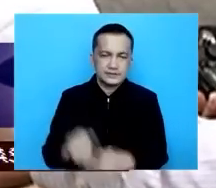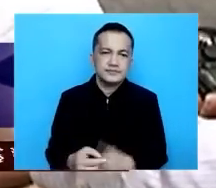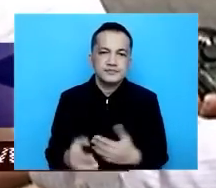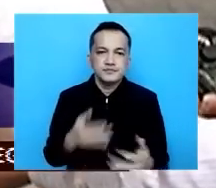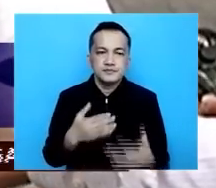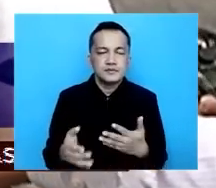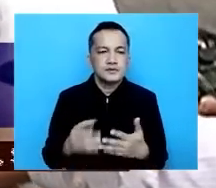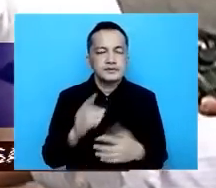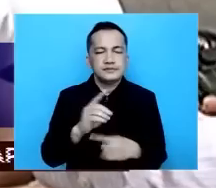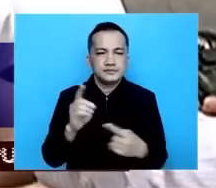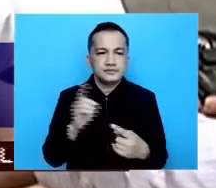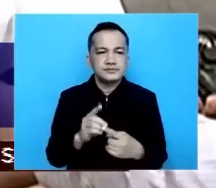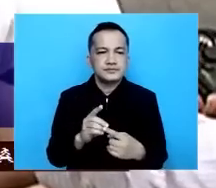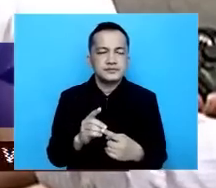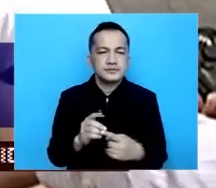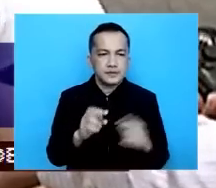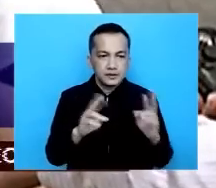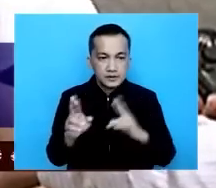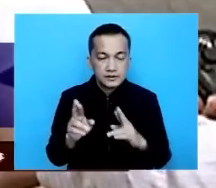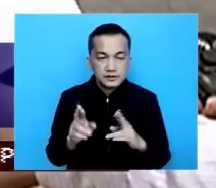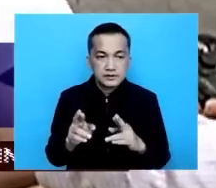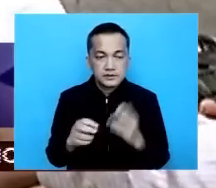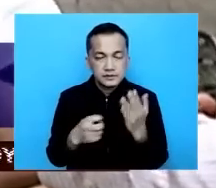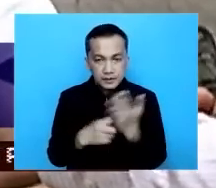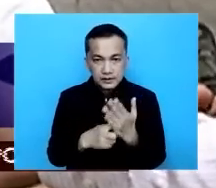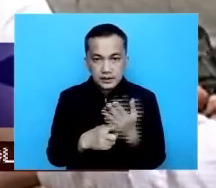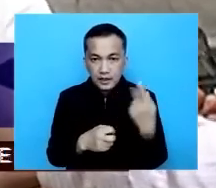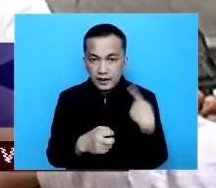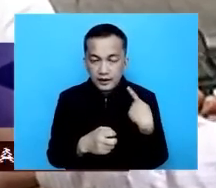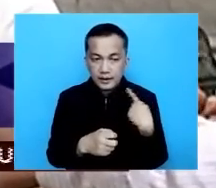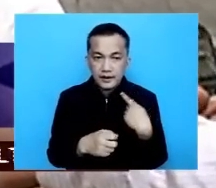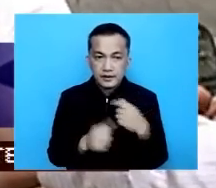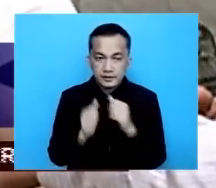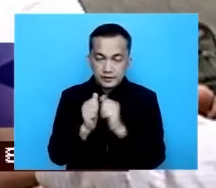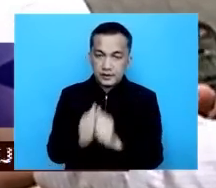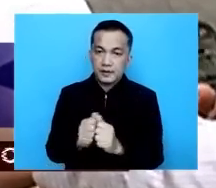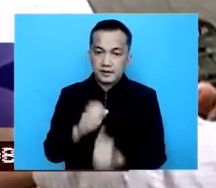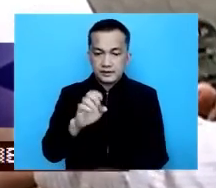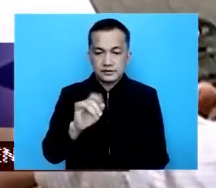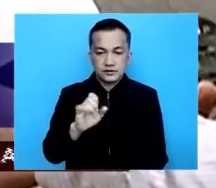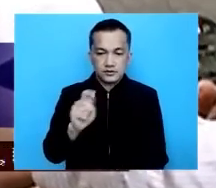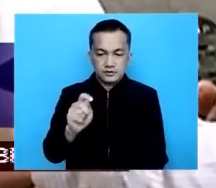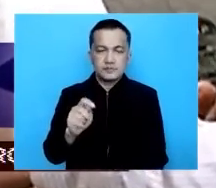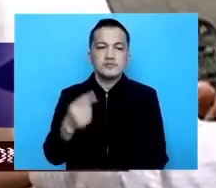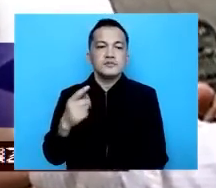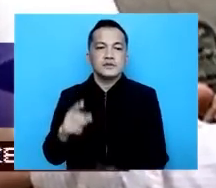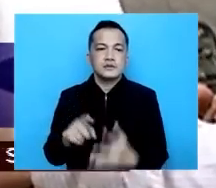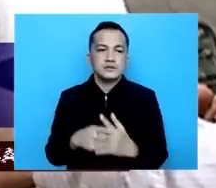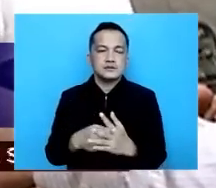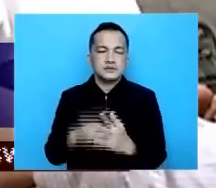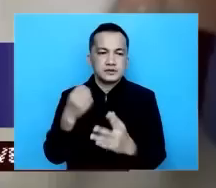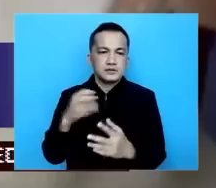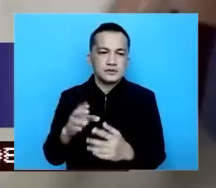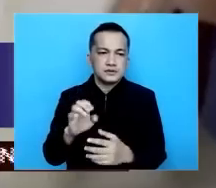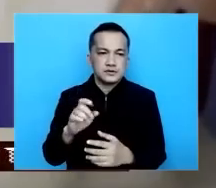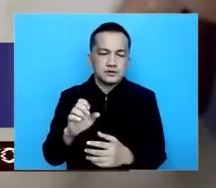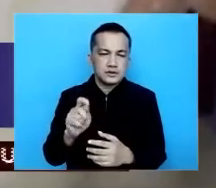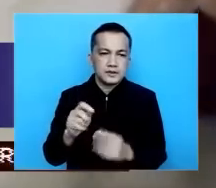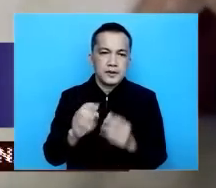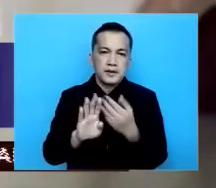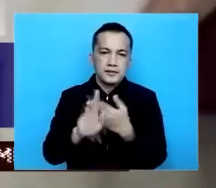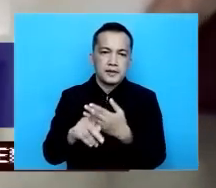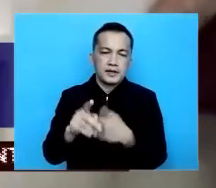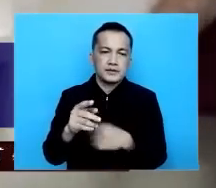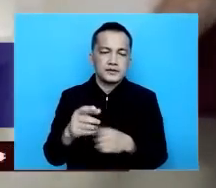is, when they're ready, when the tickets are there, when the escorts are there, then we start deporting because they have to be escorted back to Japan.